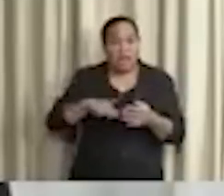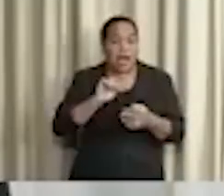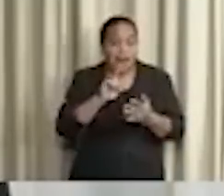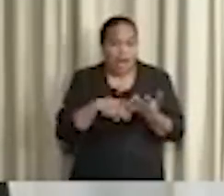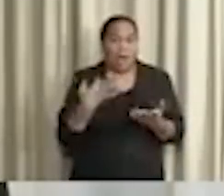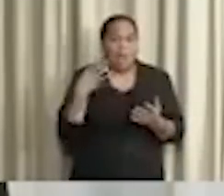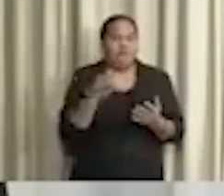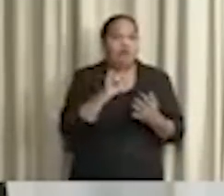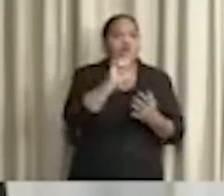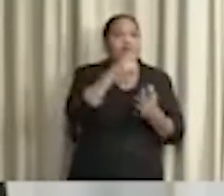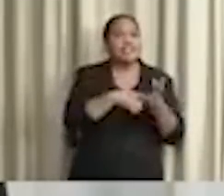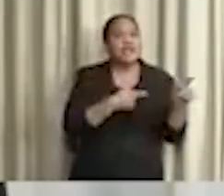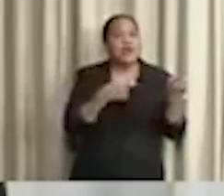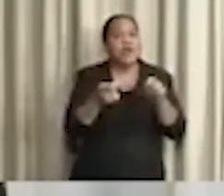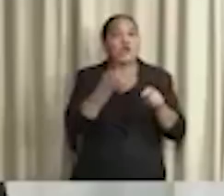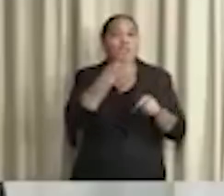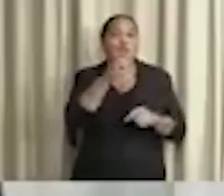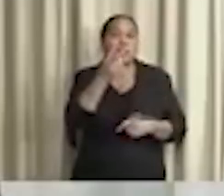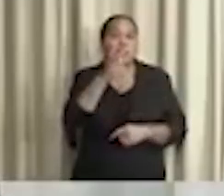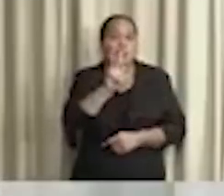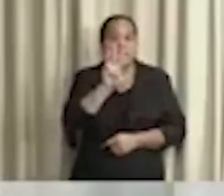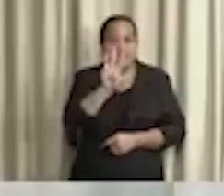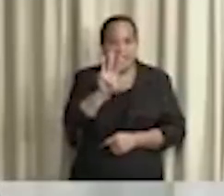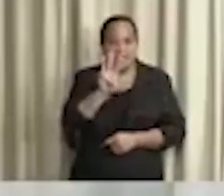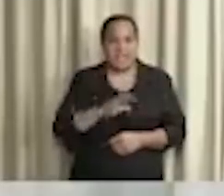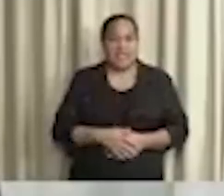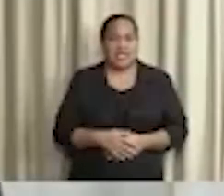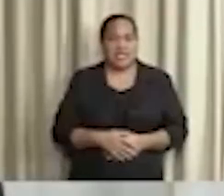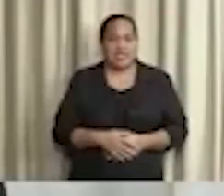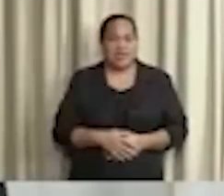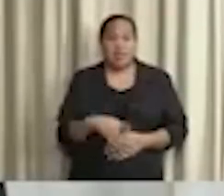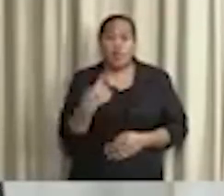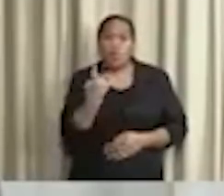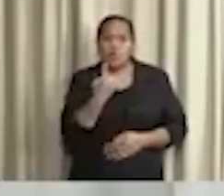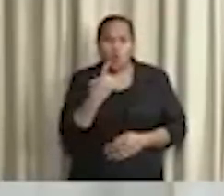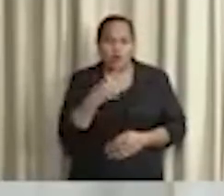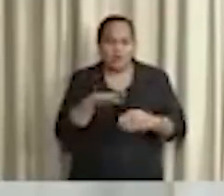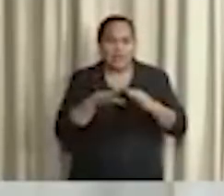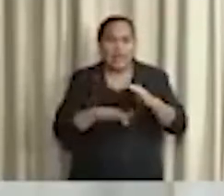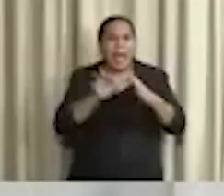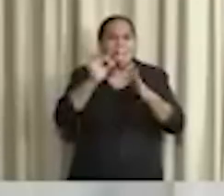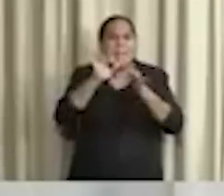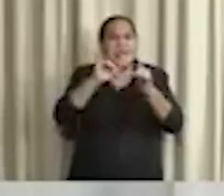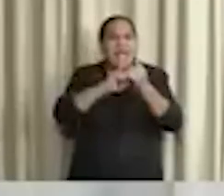January 2023 for those below permanent secretary level.